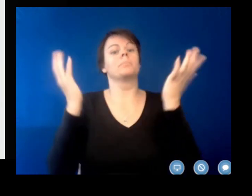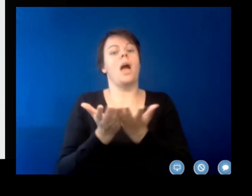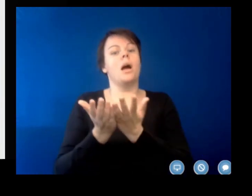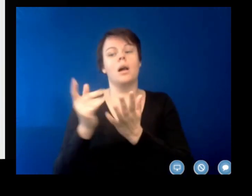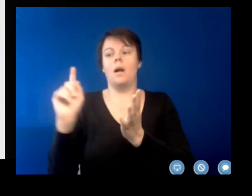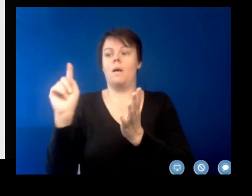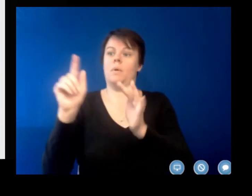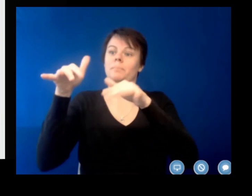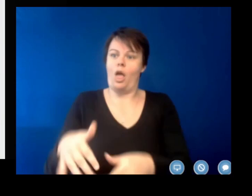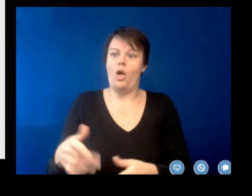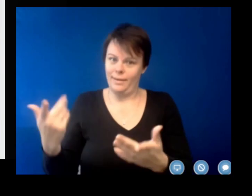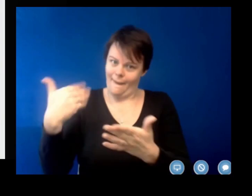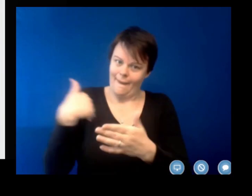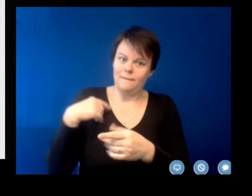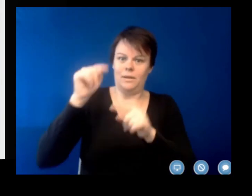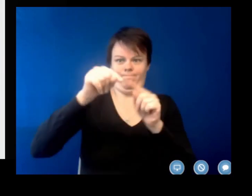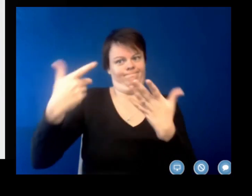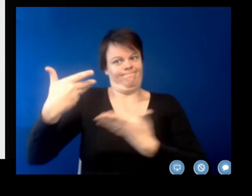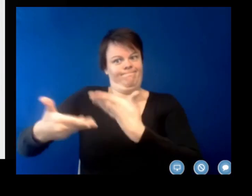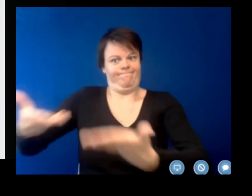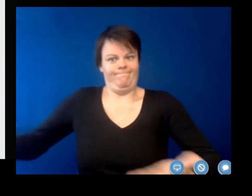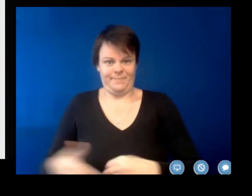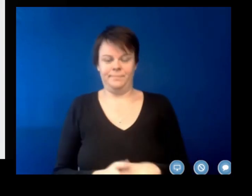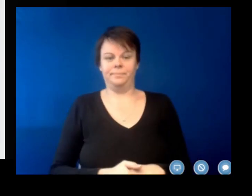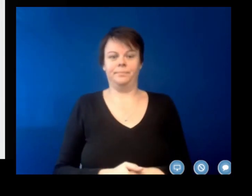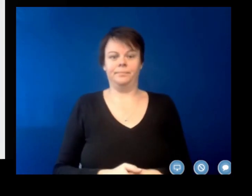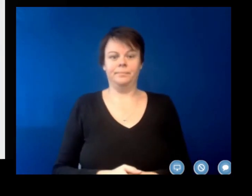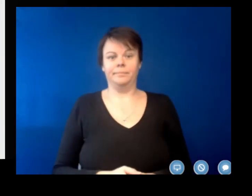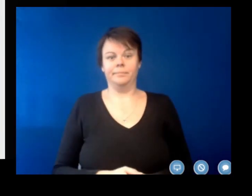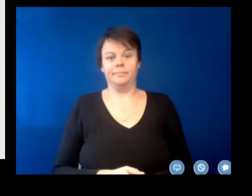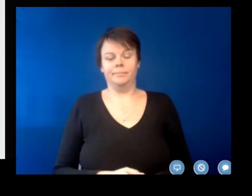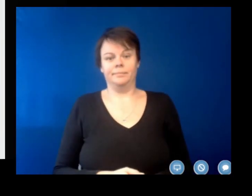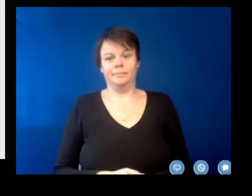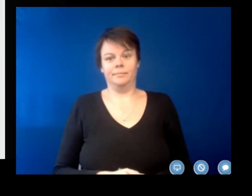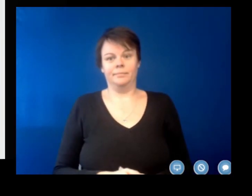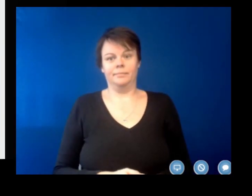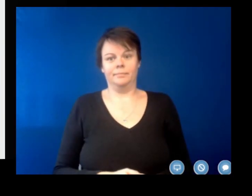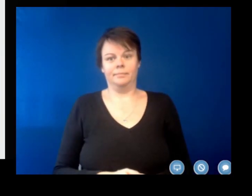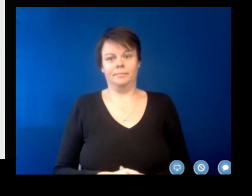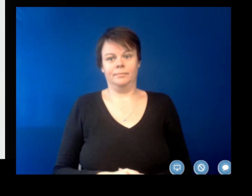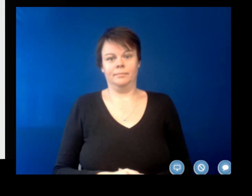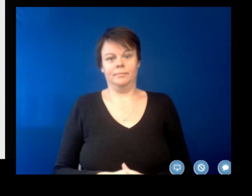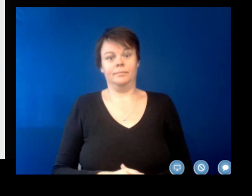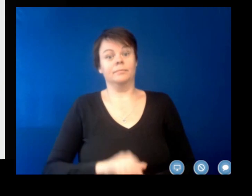questions. But I met the contrary. These families where we lived had really been Christian